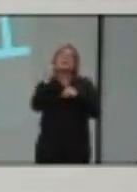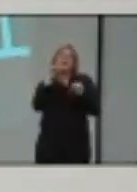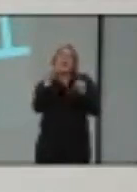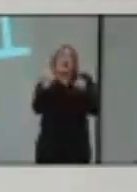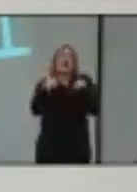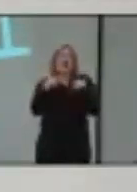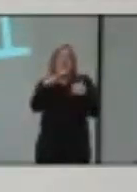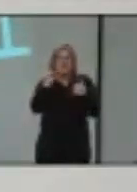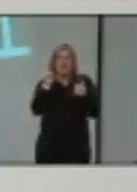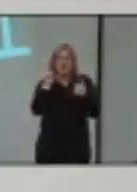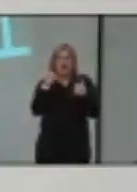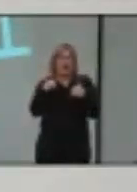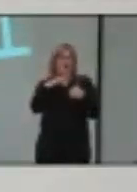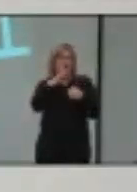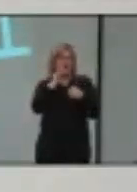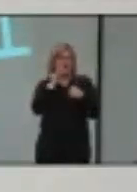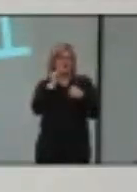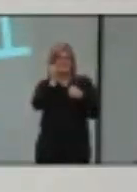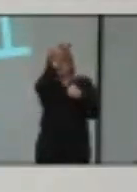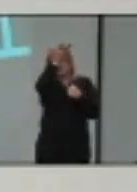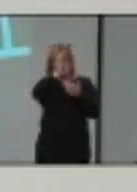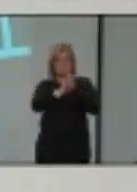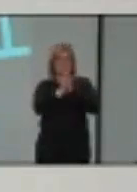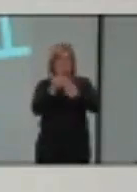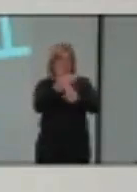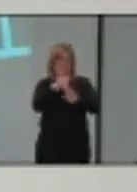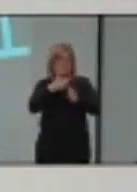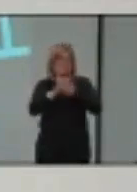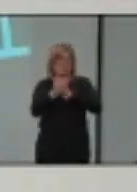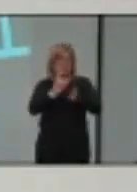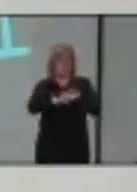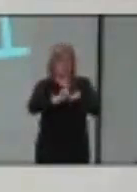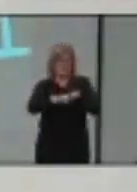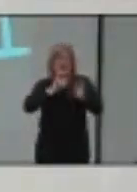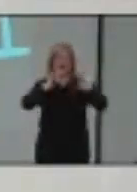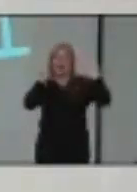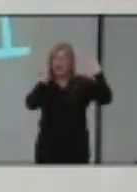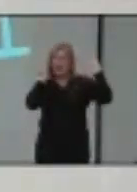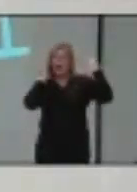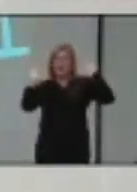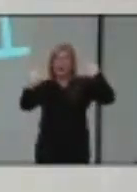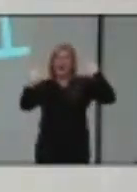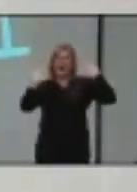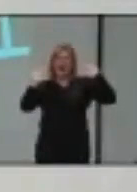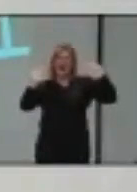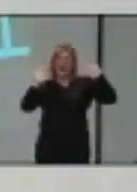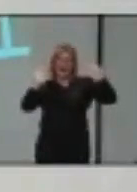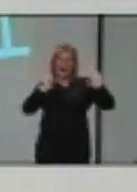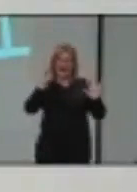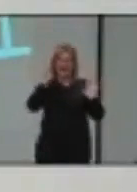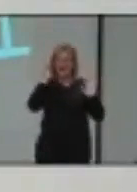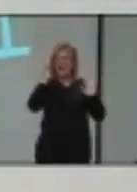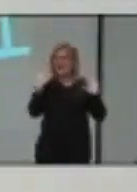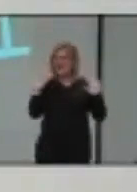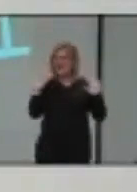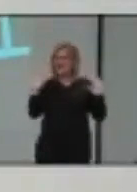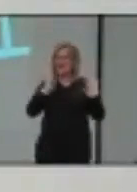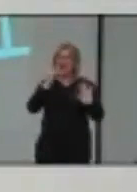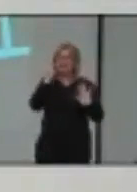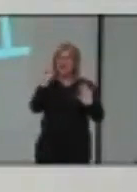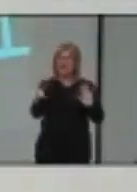So I was a firefighter before I became a nurse, and that's actually how I know. I saw